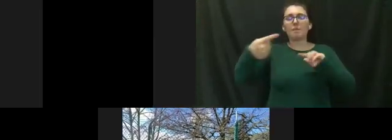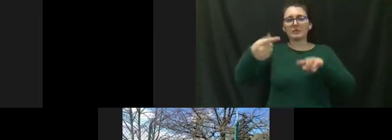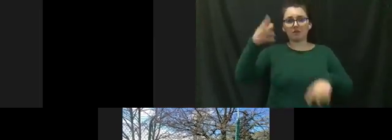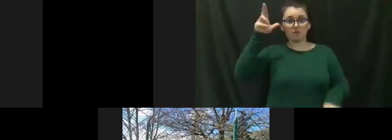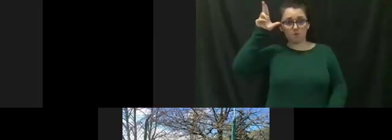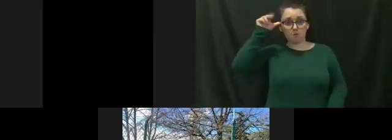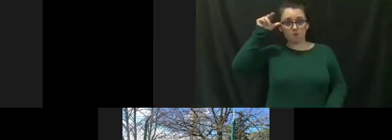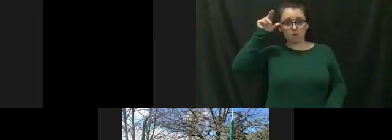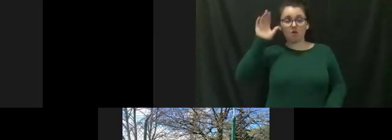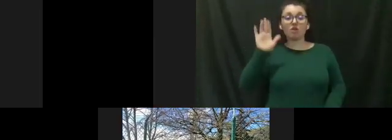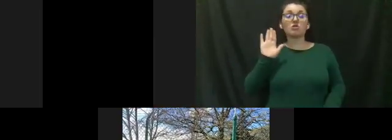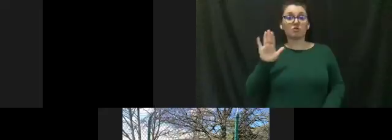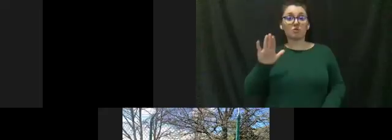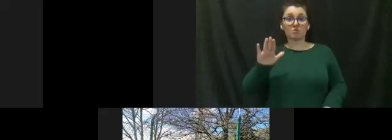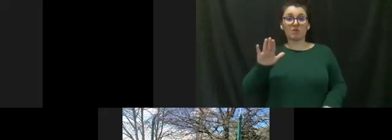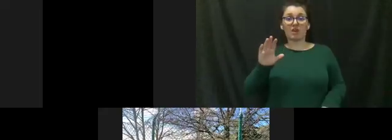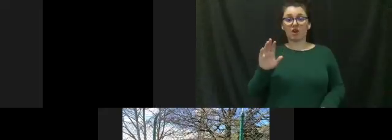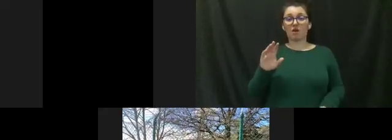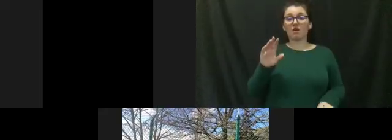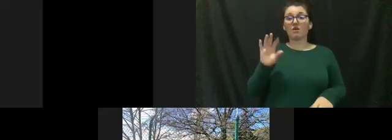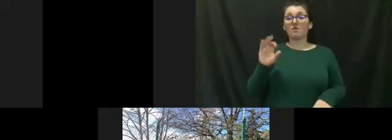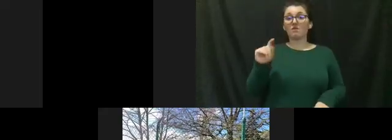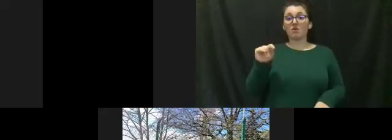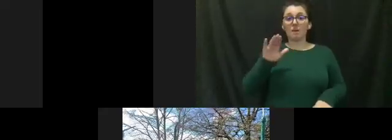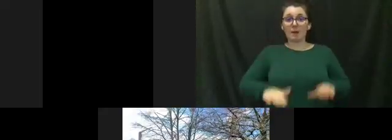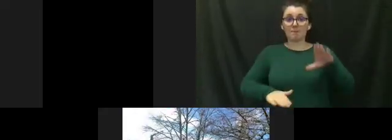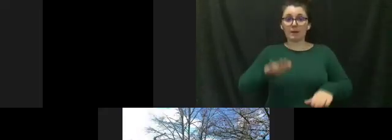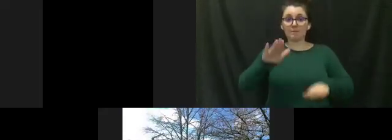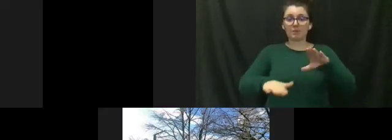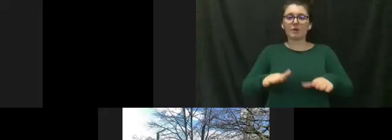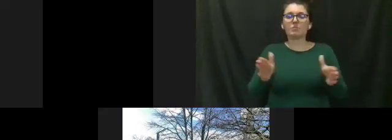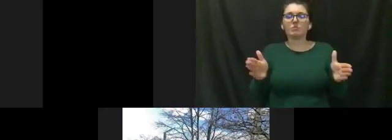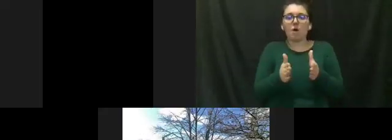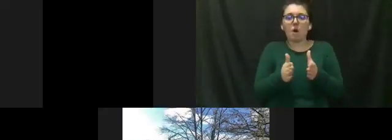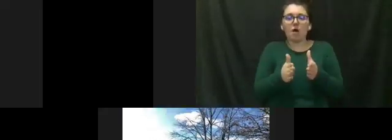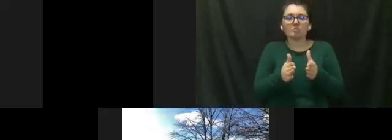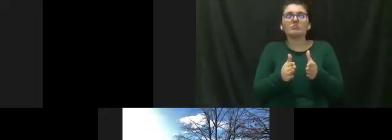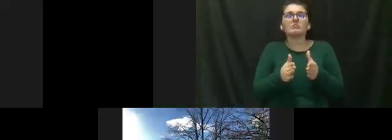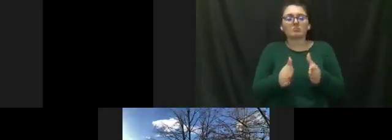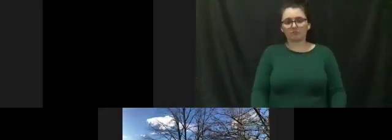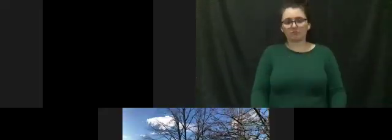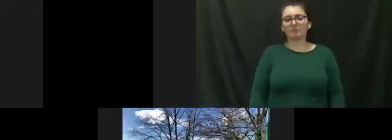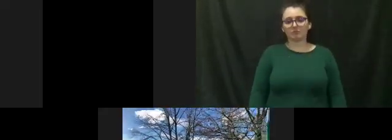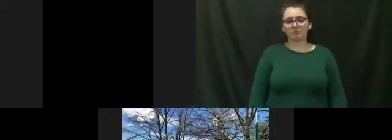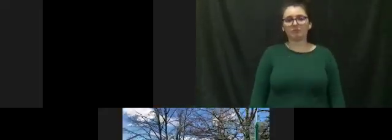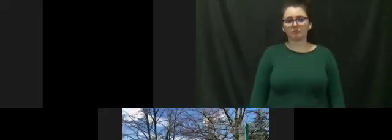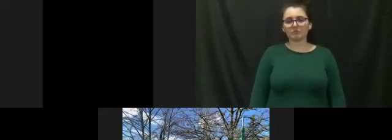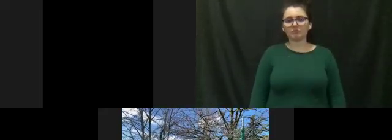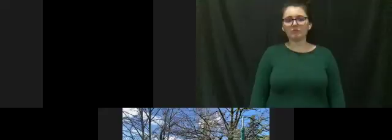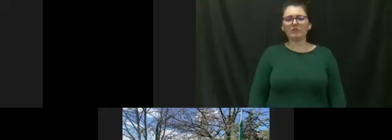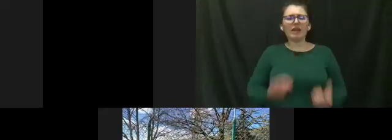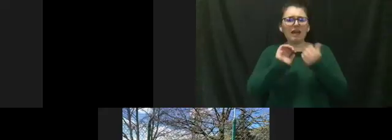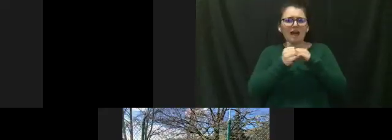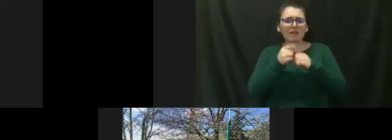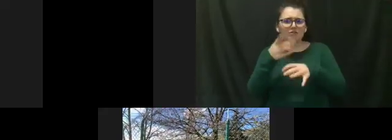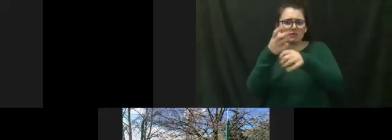actually really small, so that they're not detected Uh-huh. by prey. So how did you come to get these? So we are part of a program